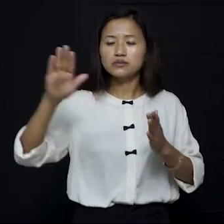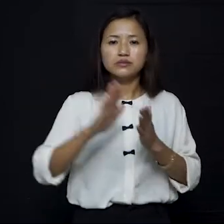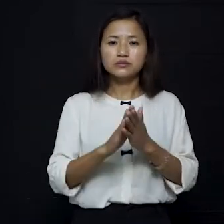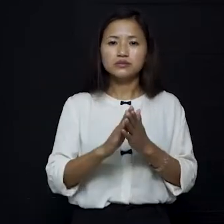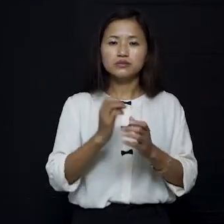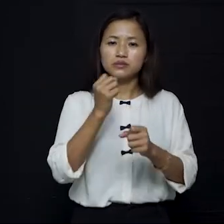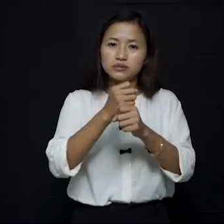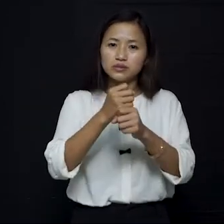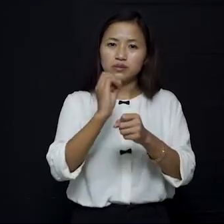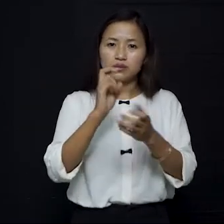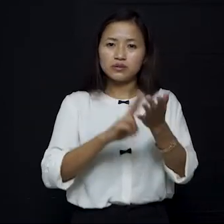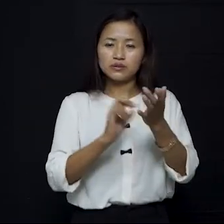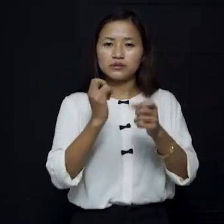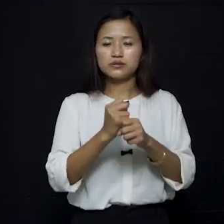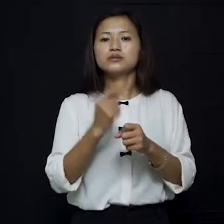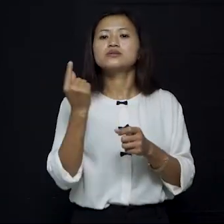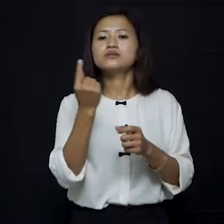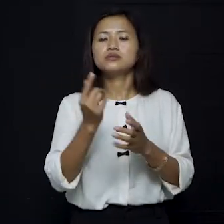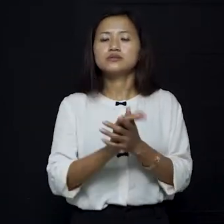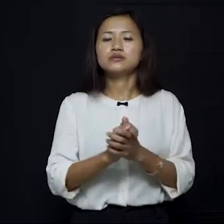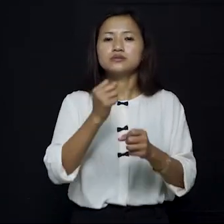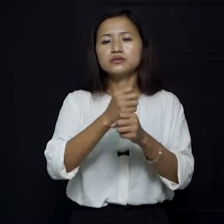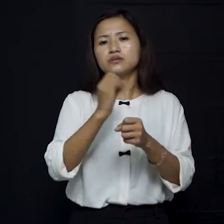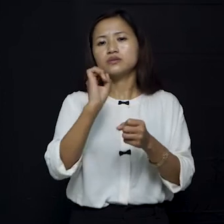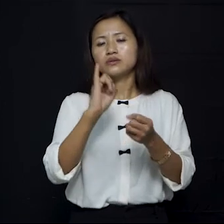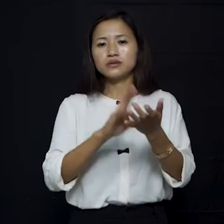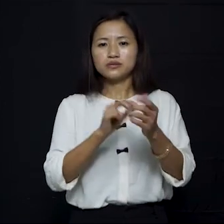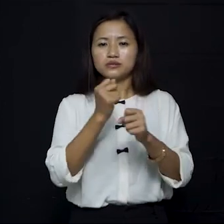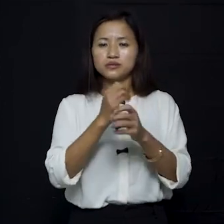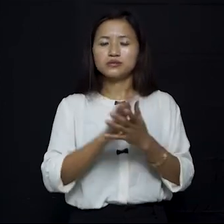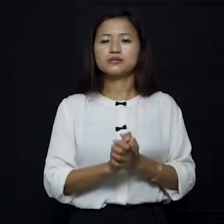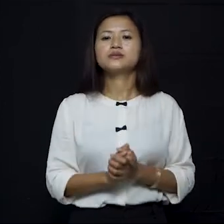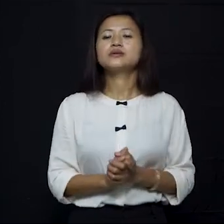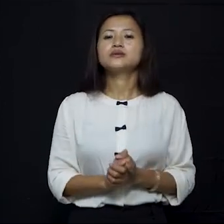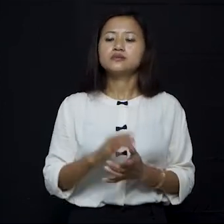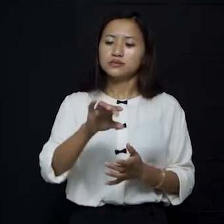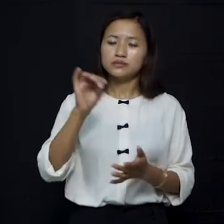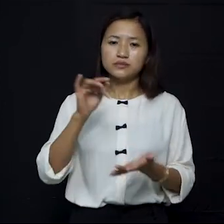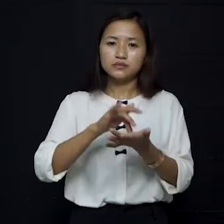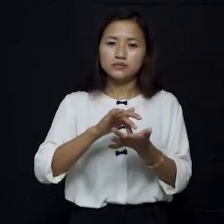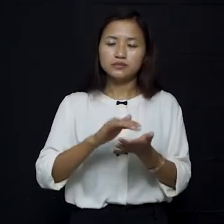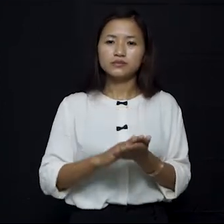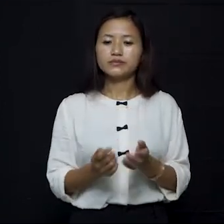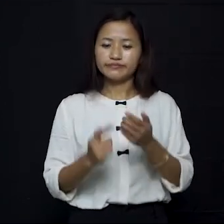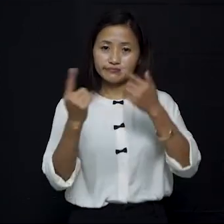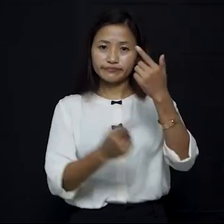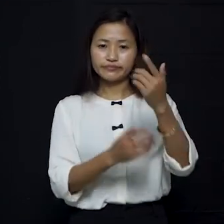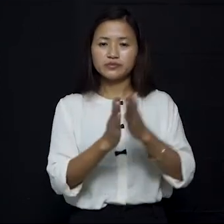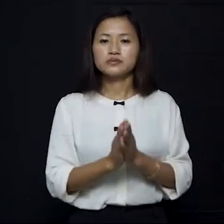already completed, but you are describing about an event that took place at that moment. He had been